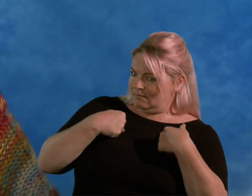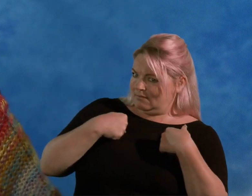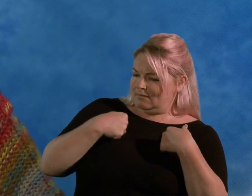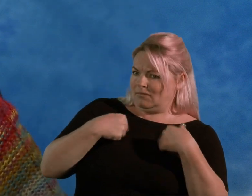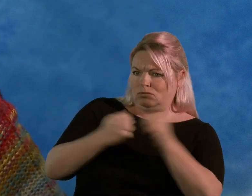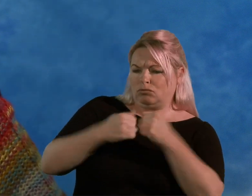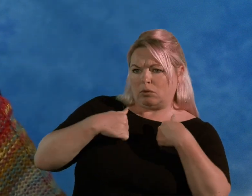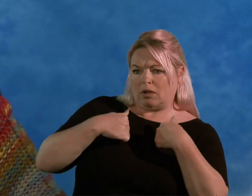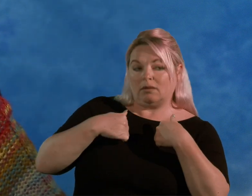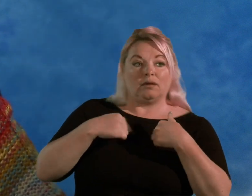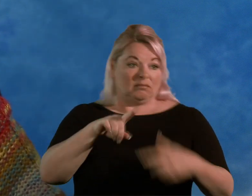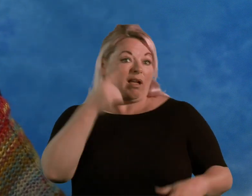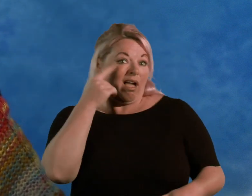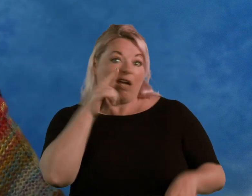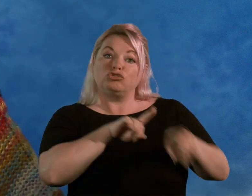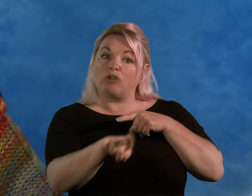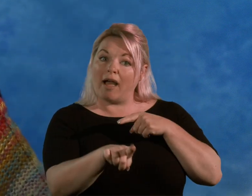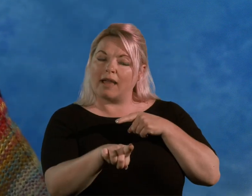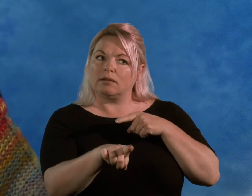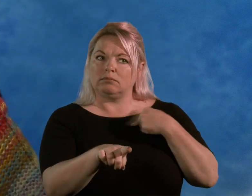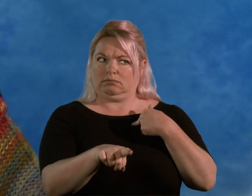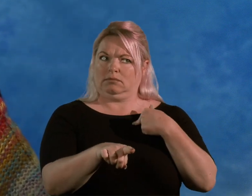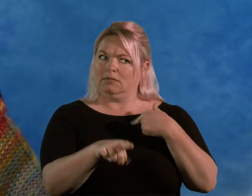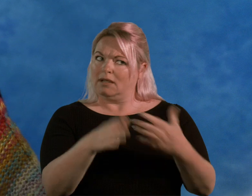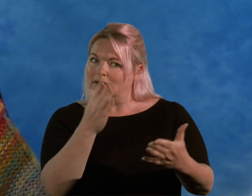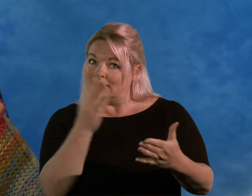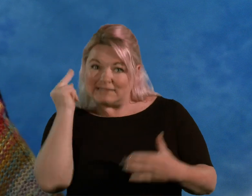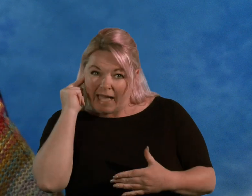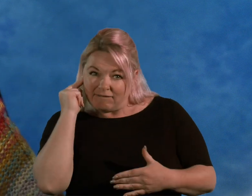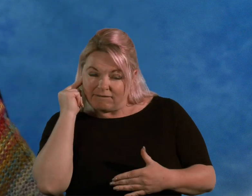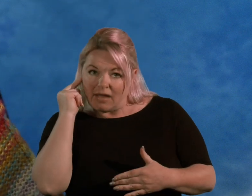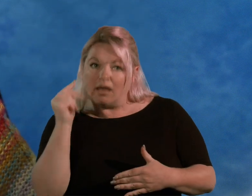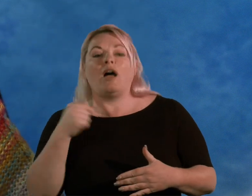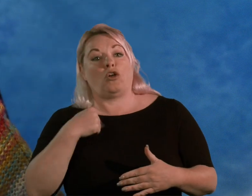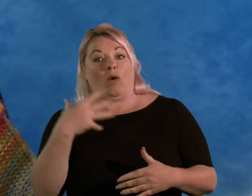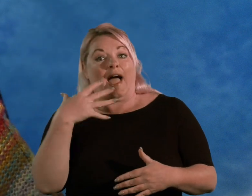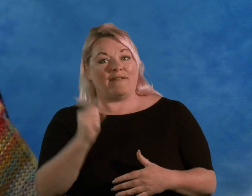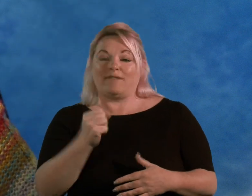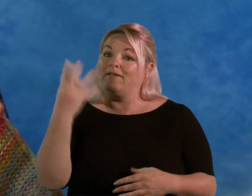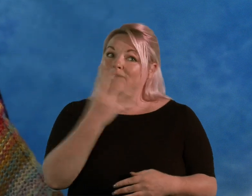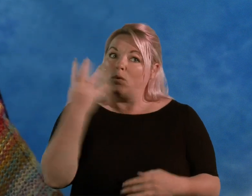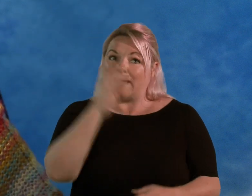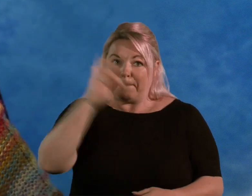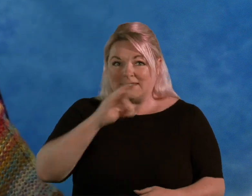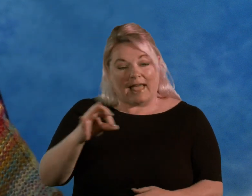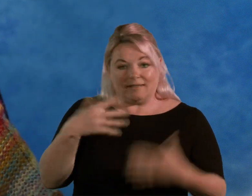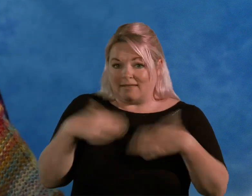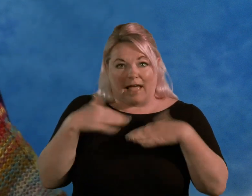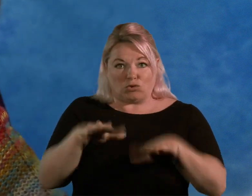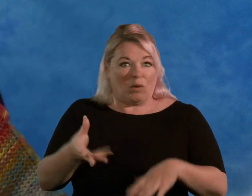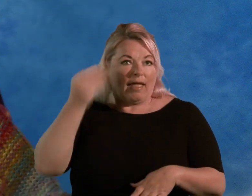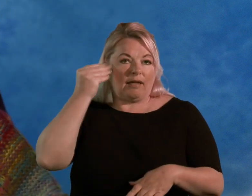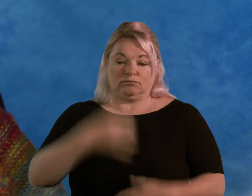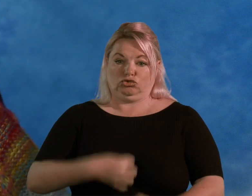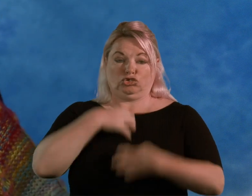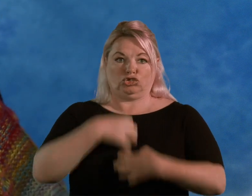me? And she said, well, try. And I said, am I deaf enough? She said, you only have overall 14% hearing. And